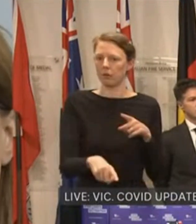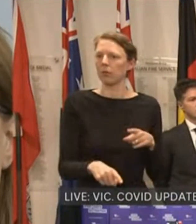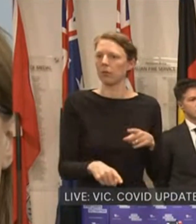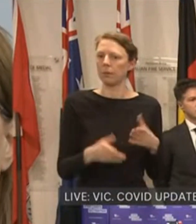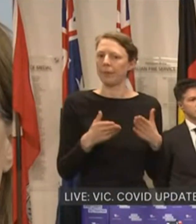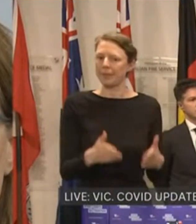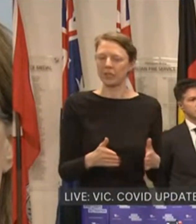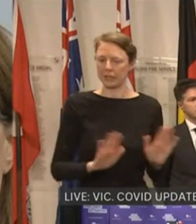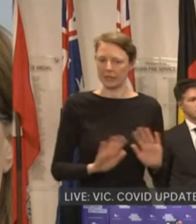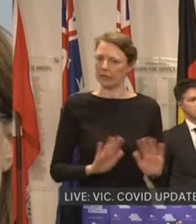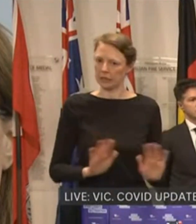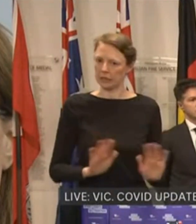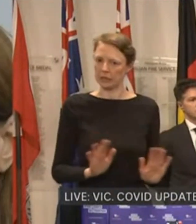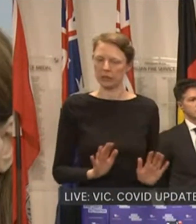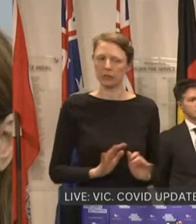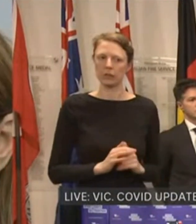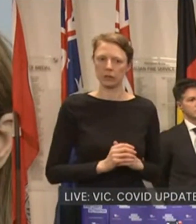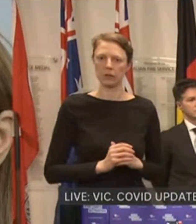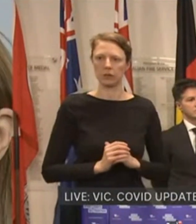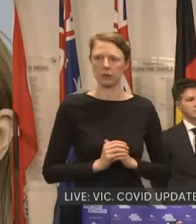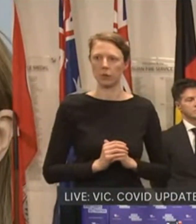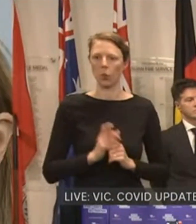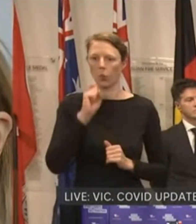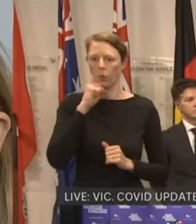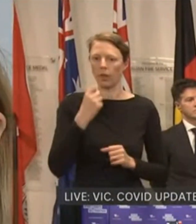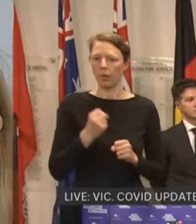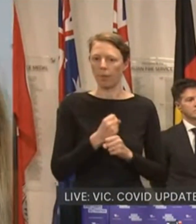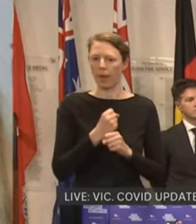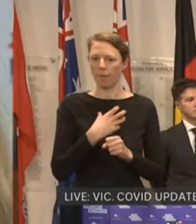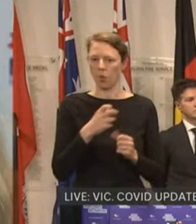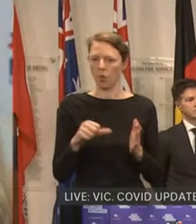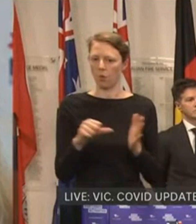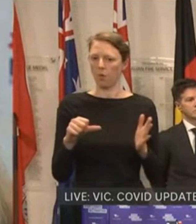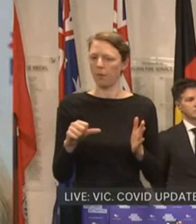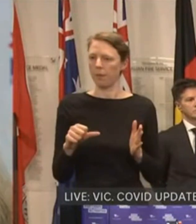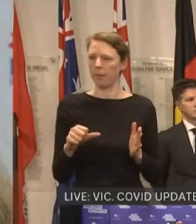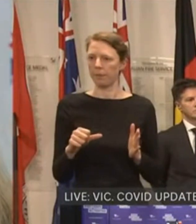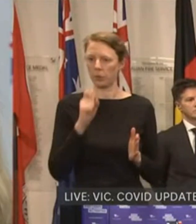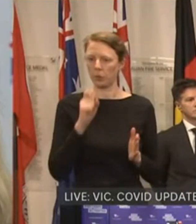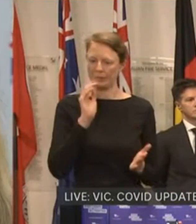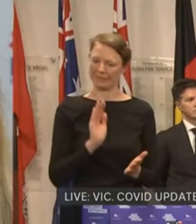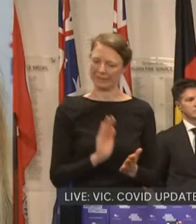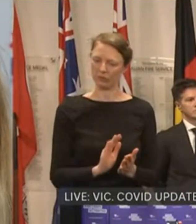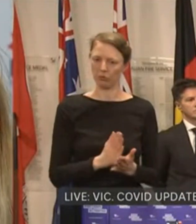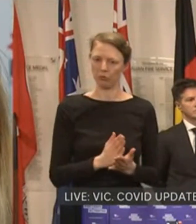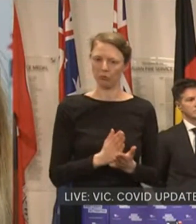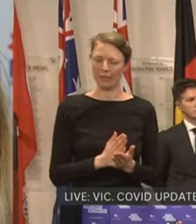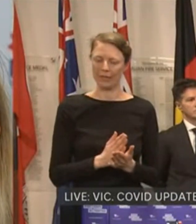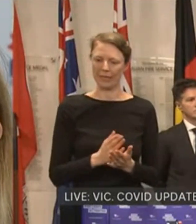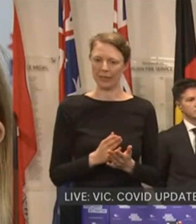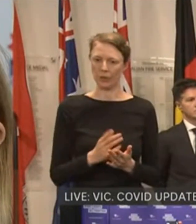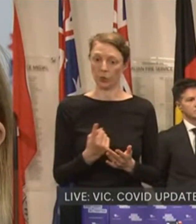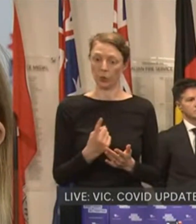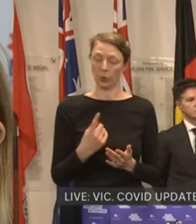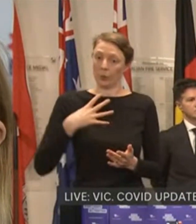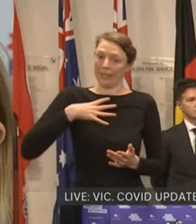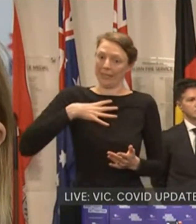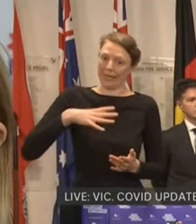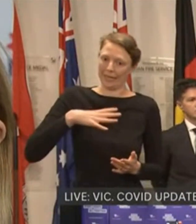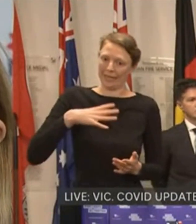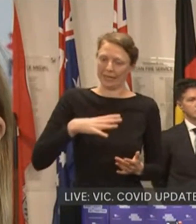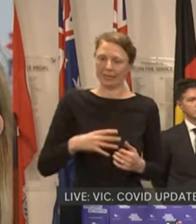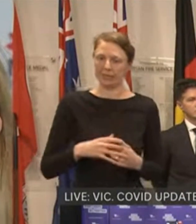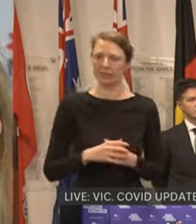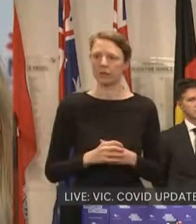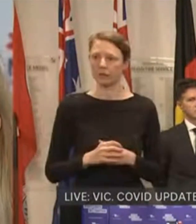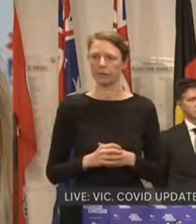you can imagine that when we interview cases when they're infectious, they go to shopping centres. It's not unusual. But what we're saying now is we've found that there